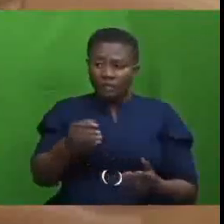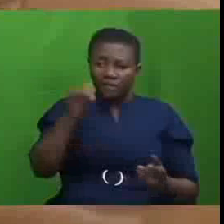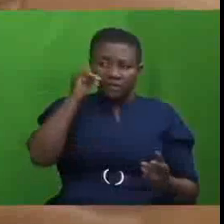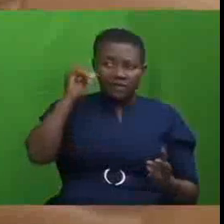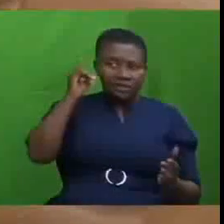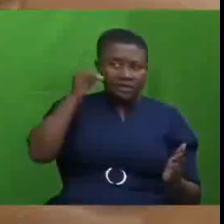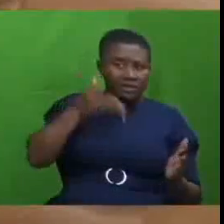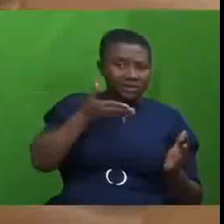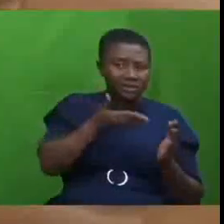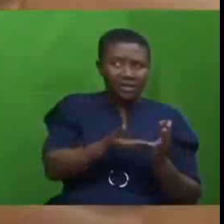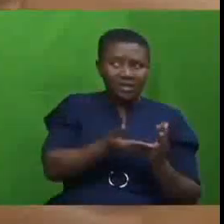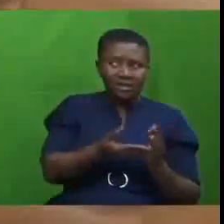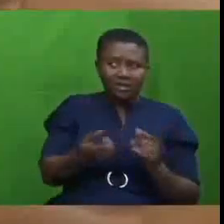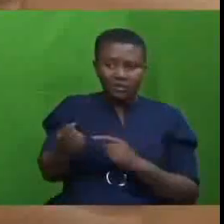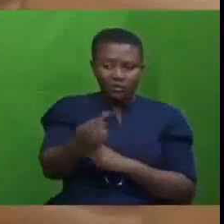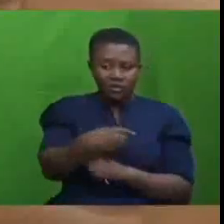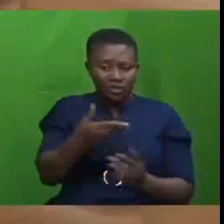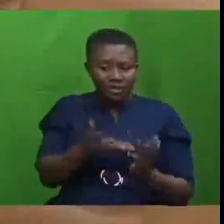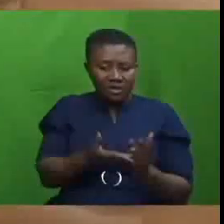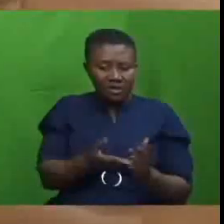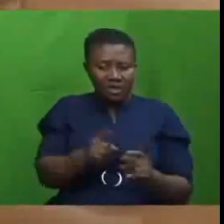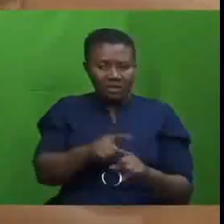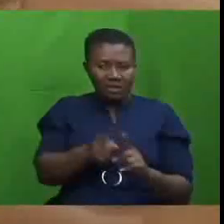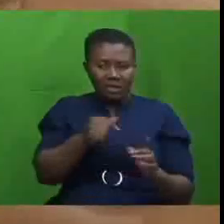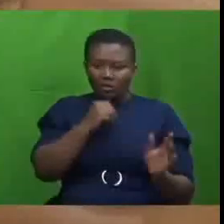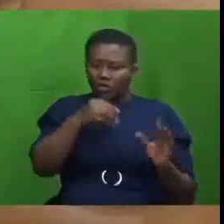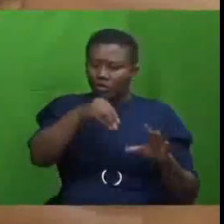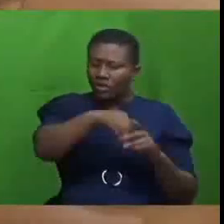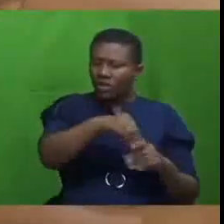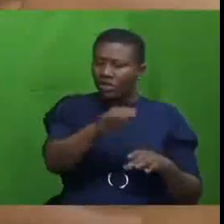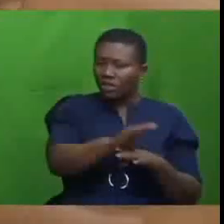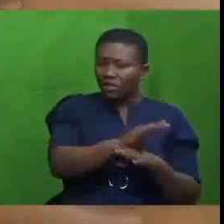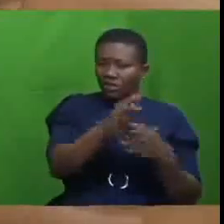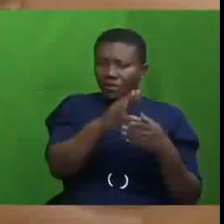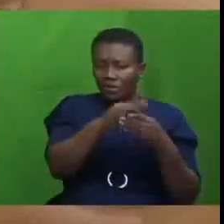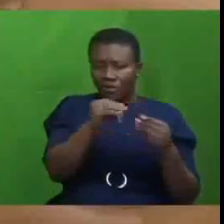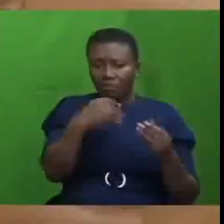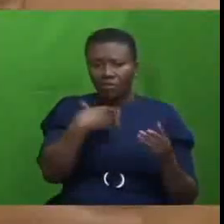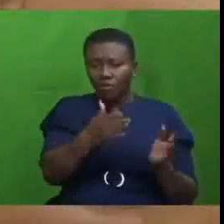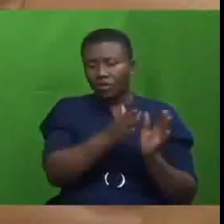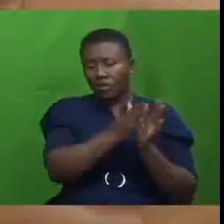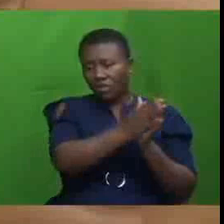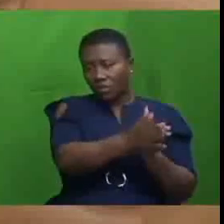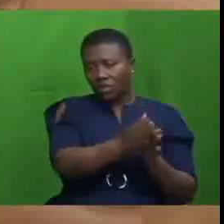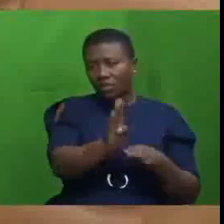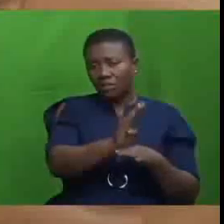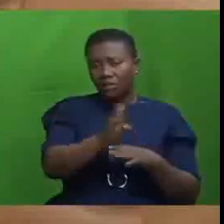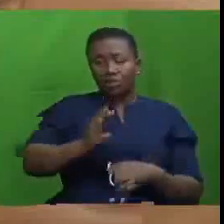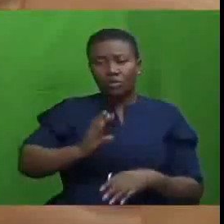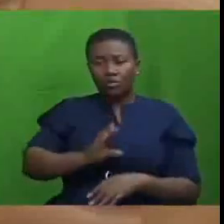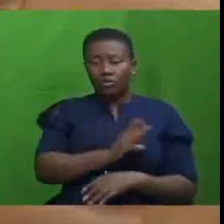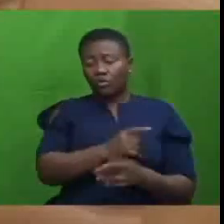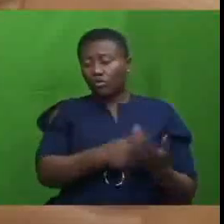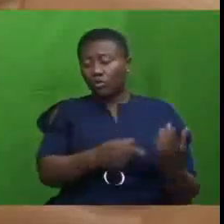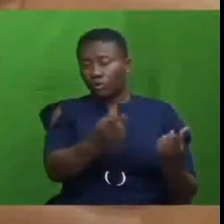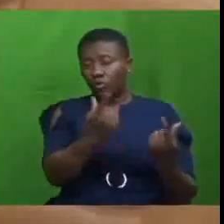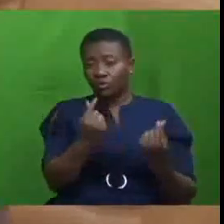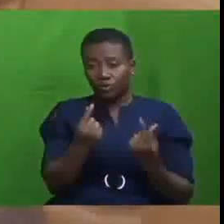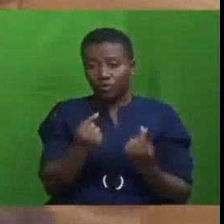appeared on the business statement. So I want to find out from the business committee what they are doing about it. Thank you, Mr. Speaker.